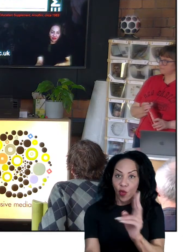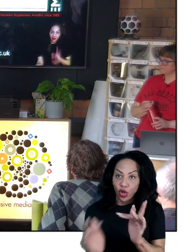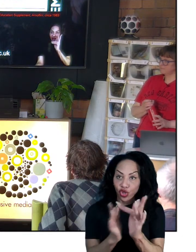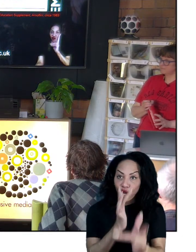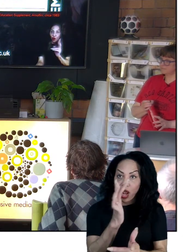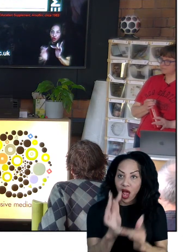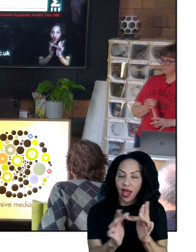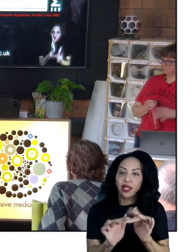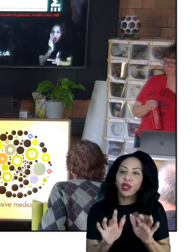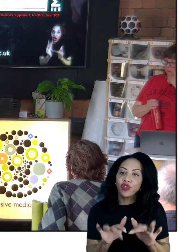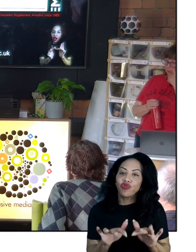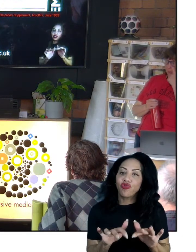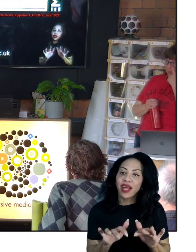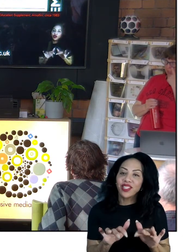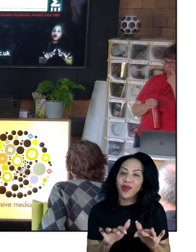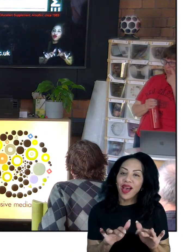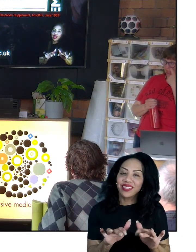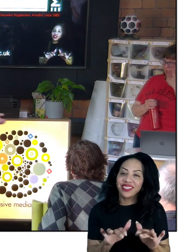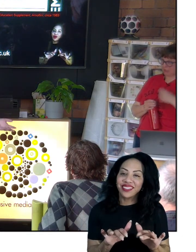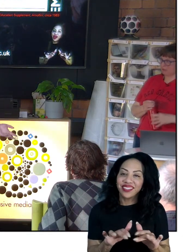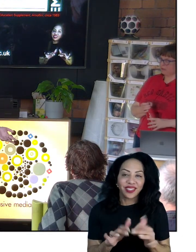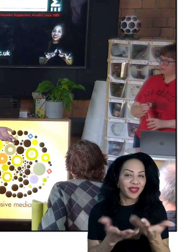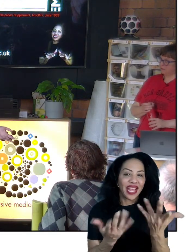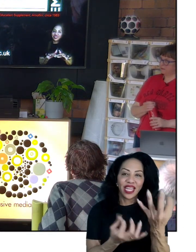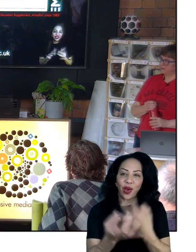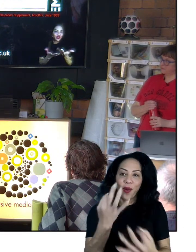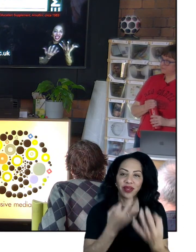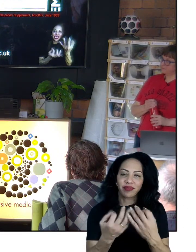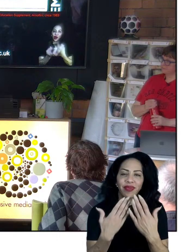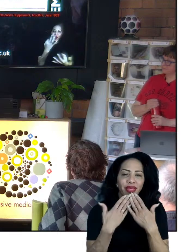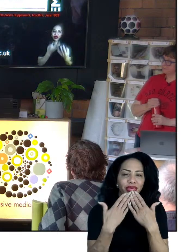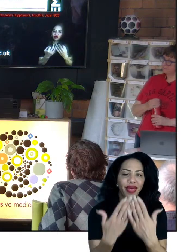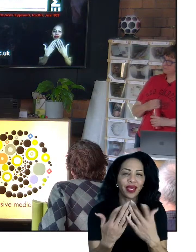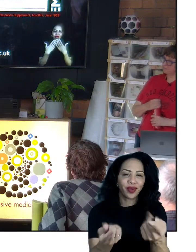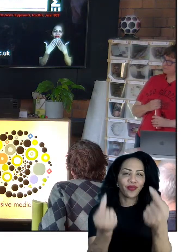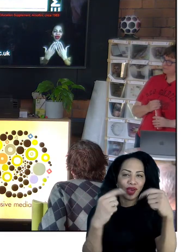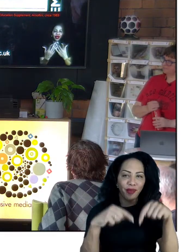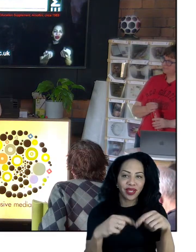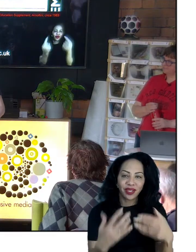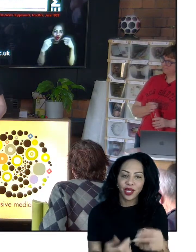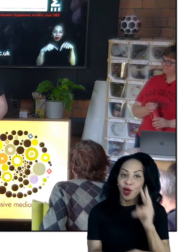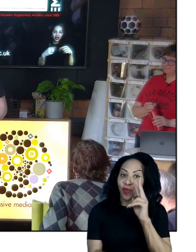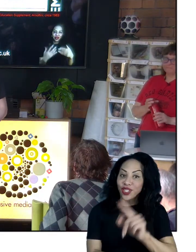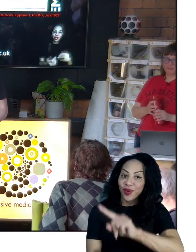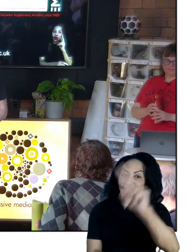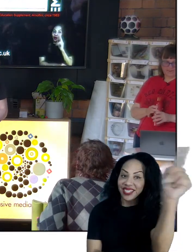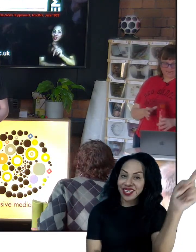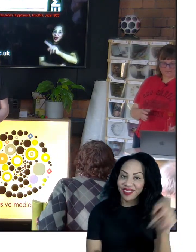studio@watershed.co.uk with any questions. Thank you all for being here today, and we'll see you all again next time.